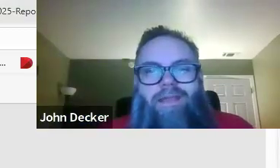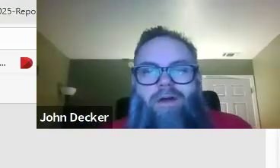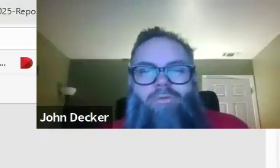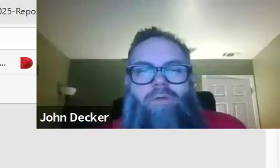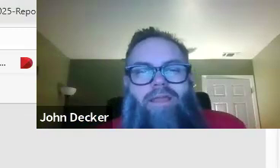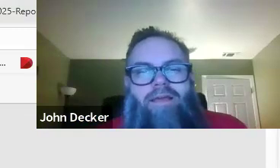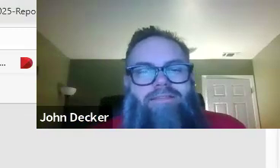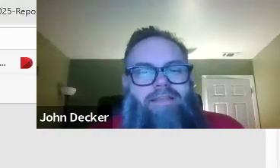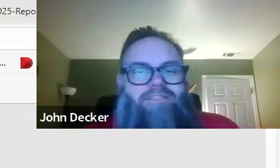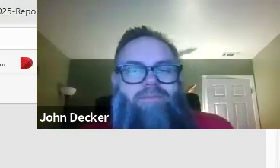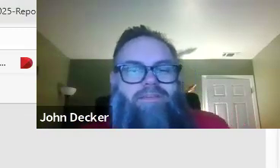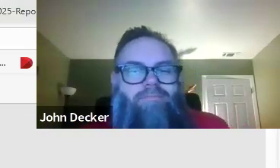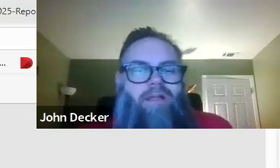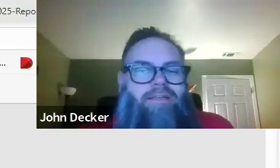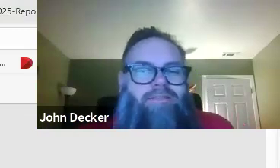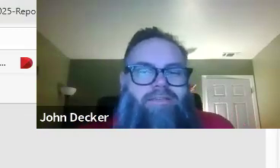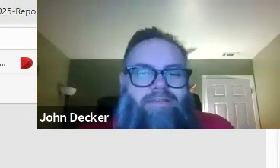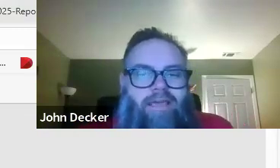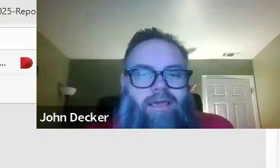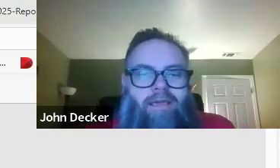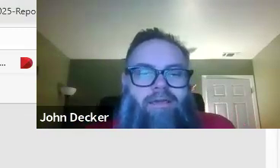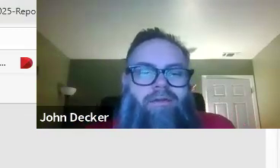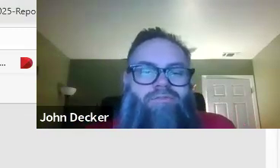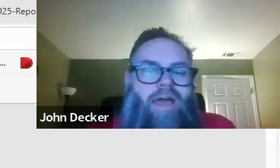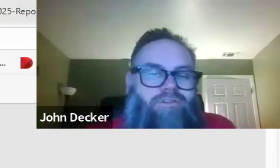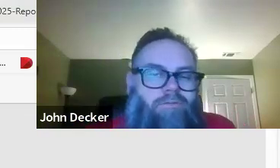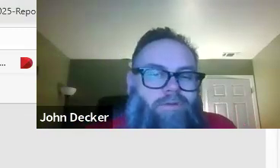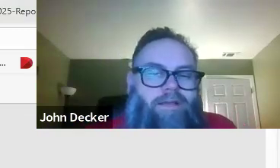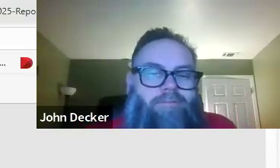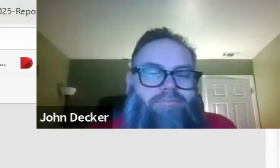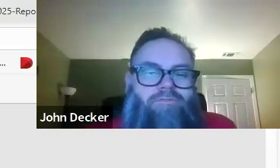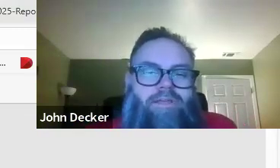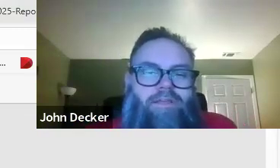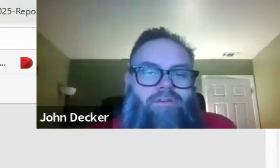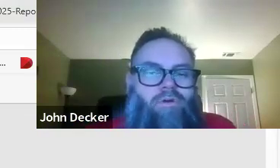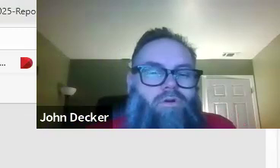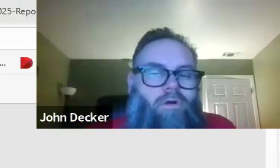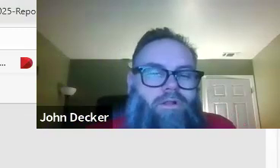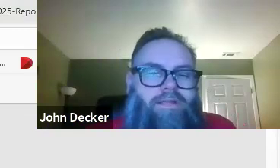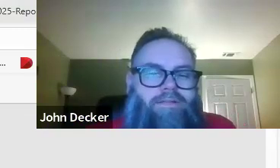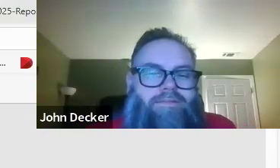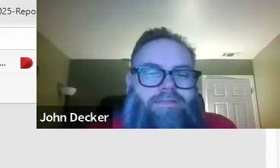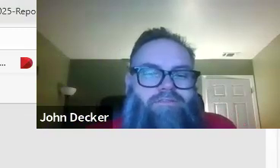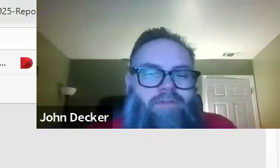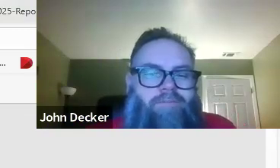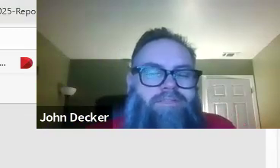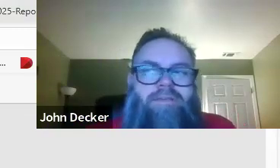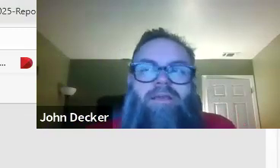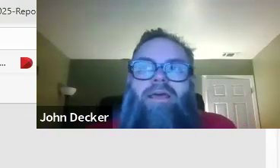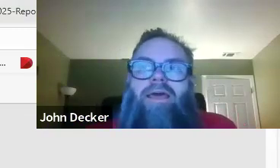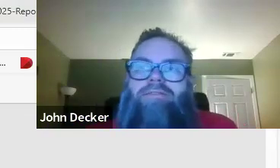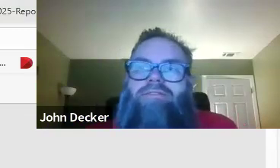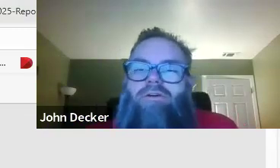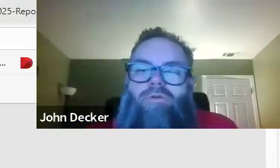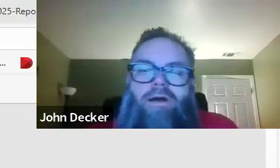compliant right now. We recognize that HCBS compliance is a factor when it comes to getting your quality incentive